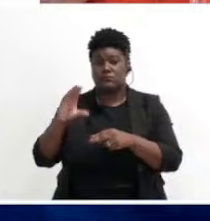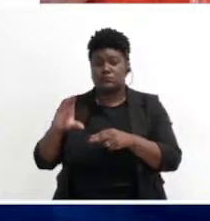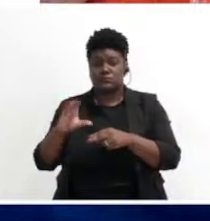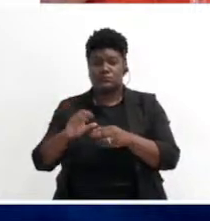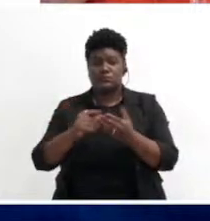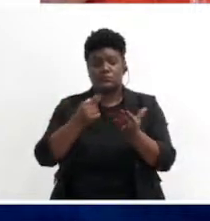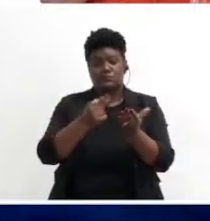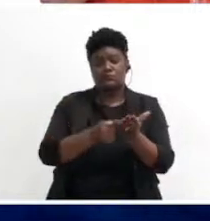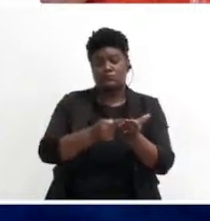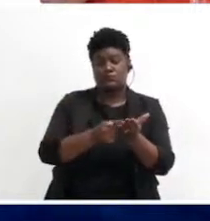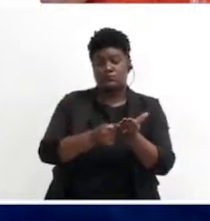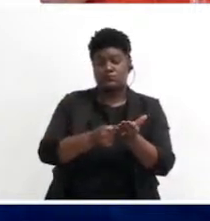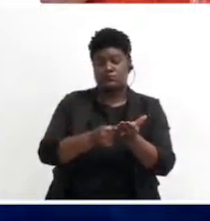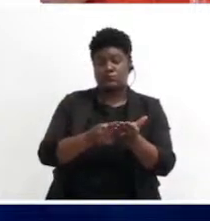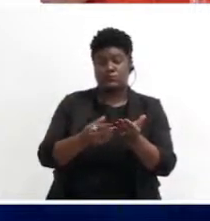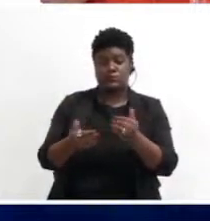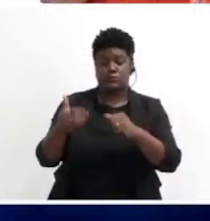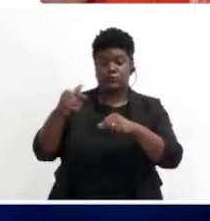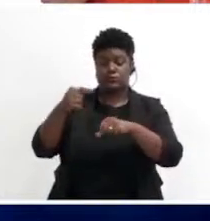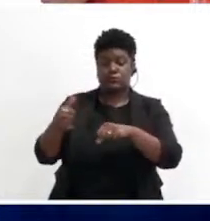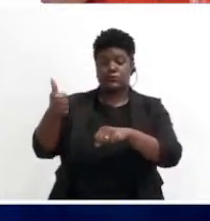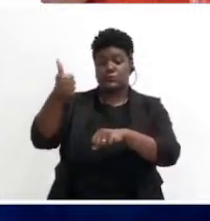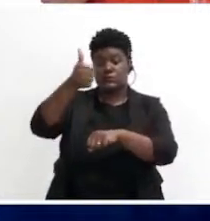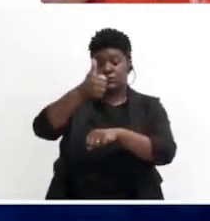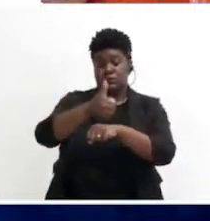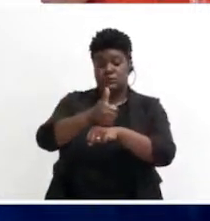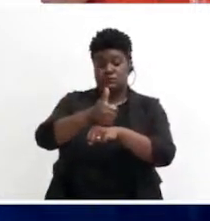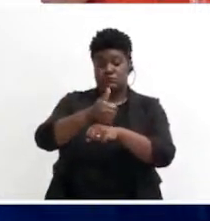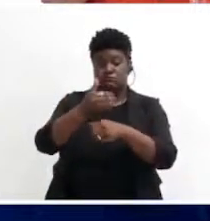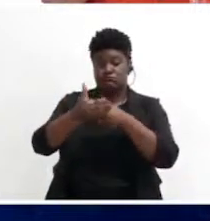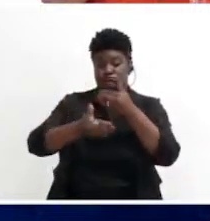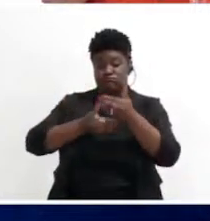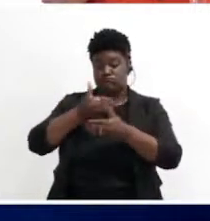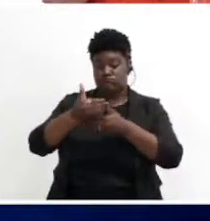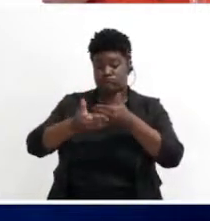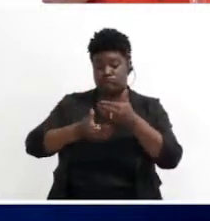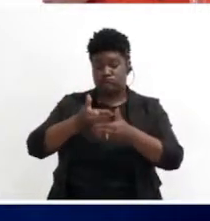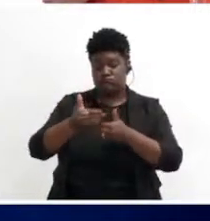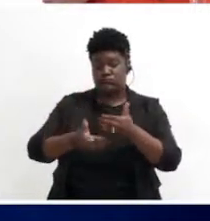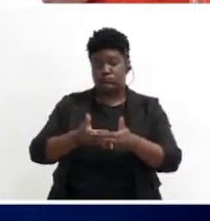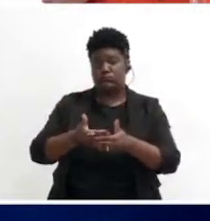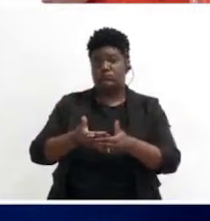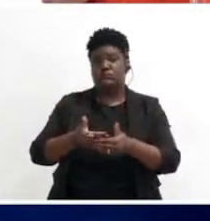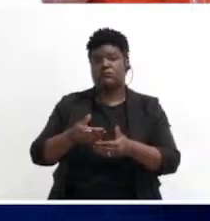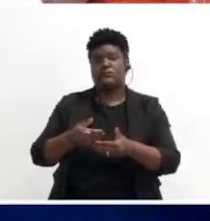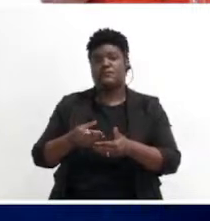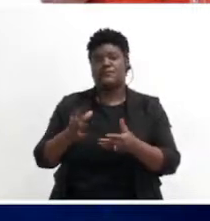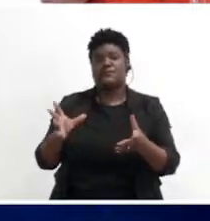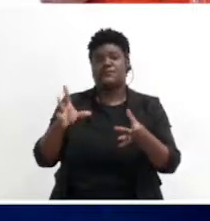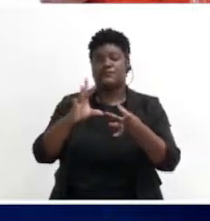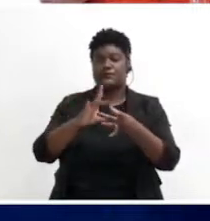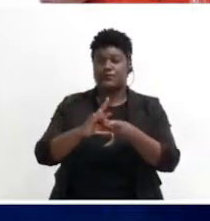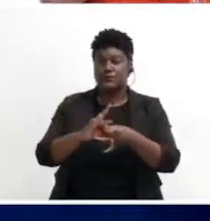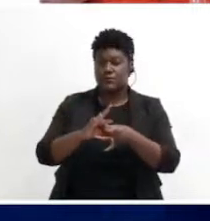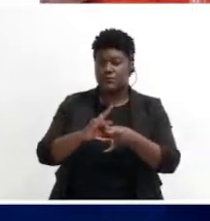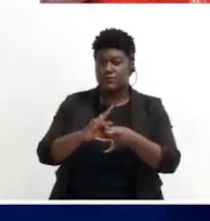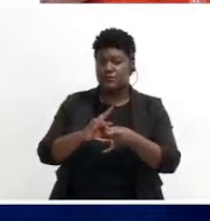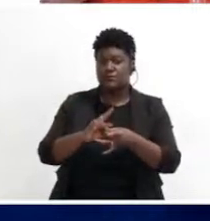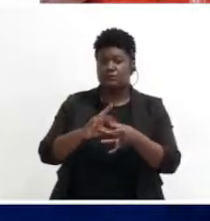processor by bonding the interconnect of one of those chips to the interconnect of the other